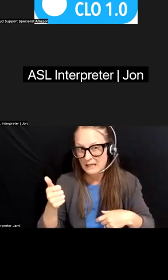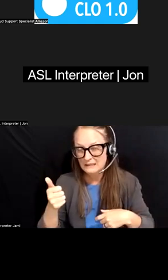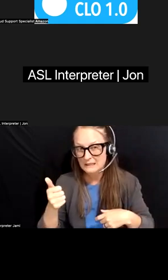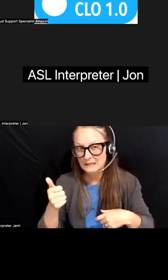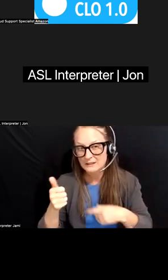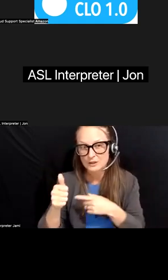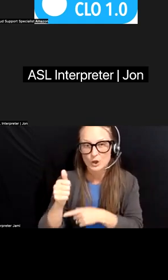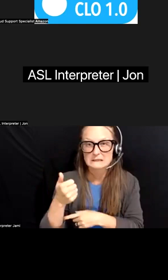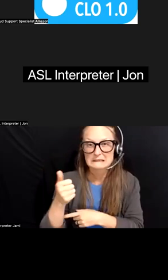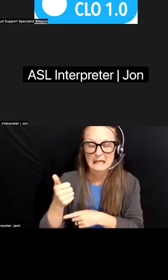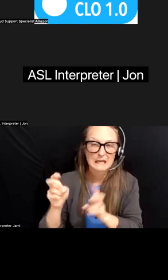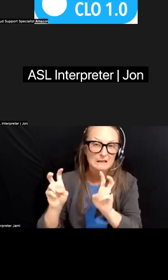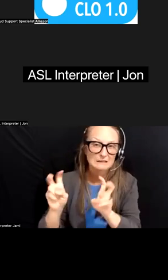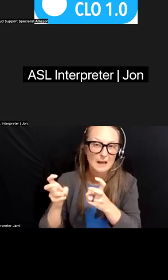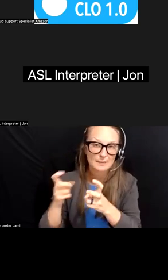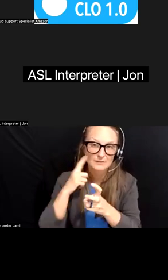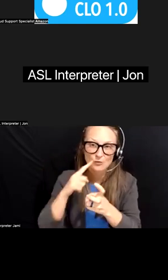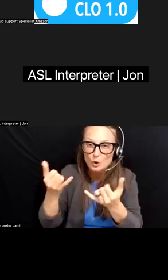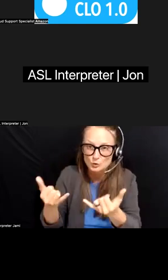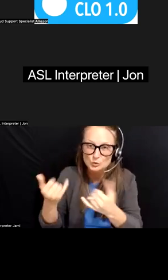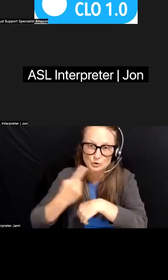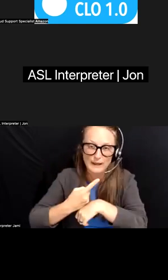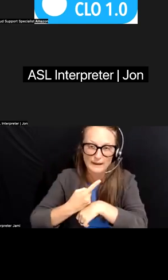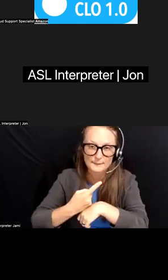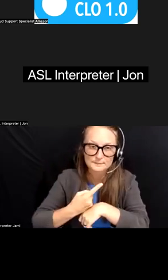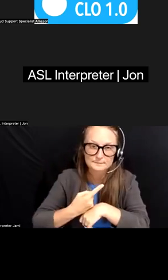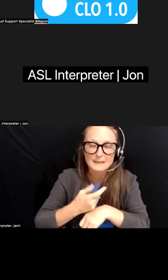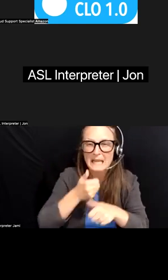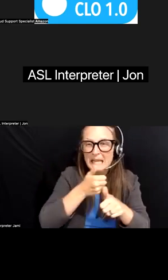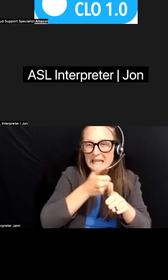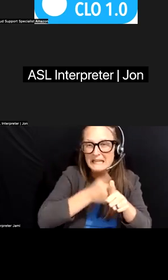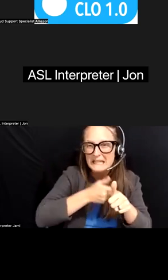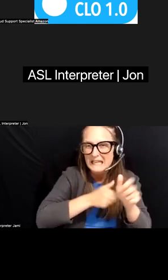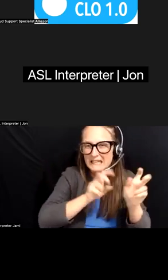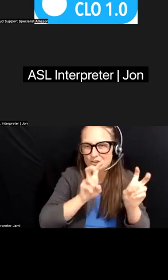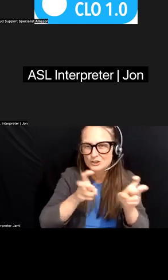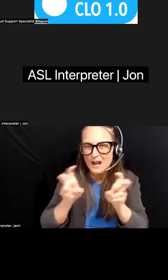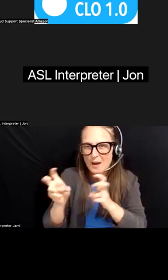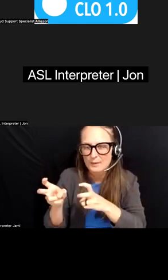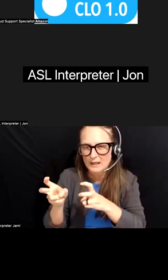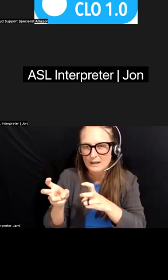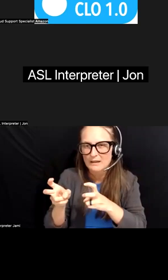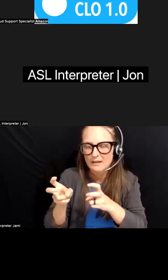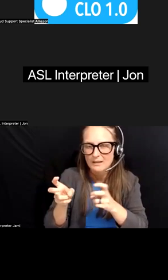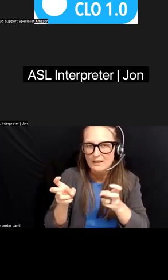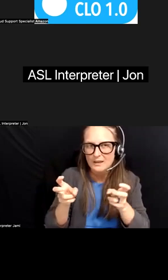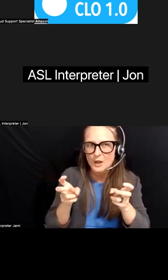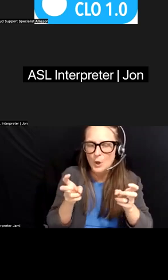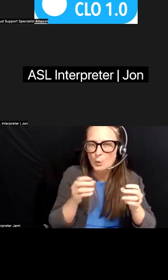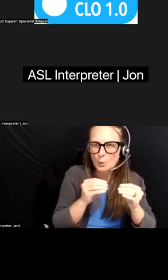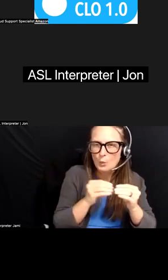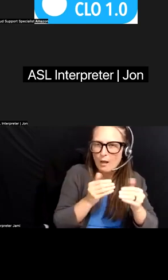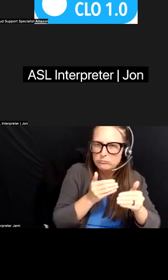10 topics for today. And each topic, it's going to progressively get more